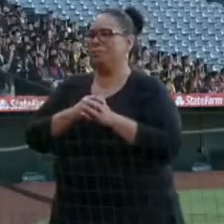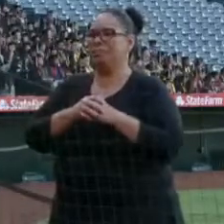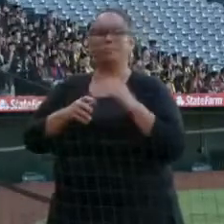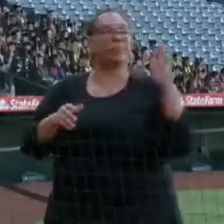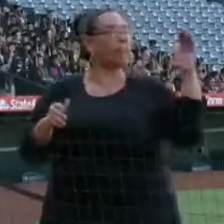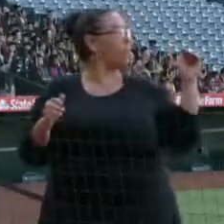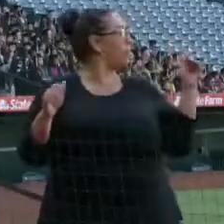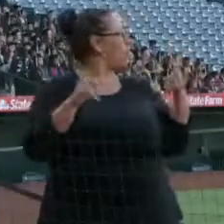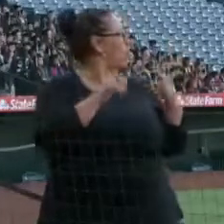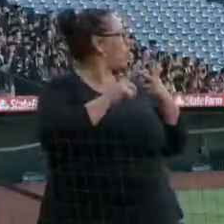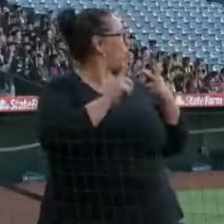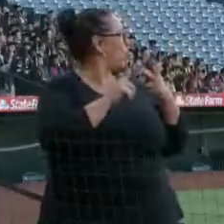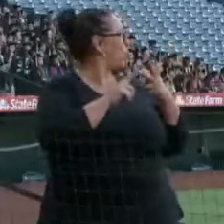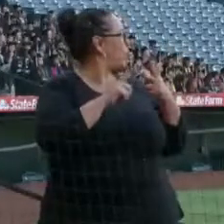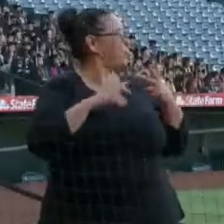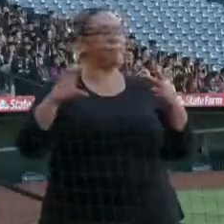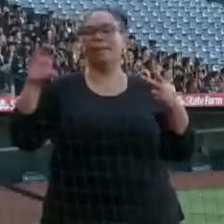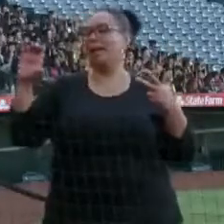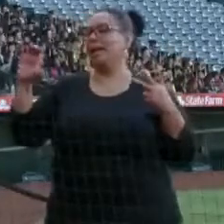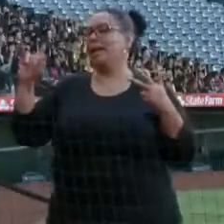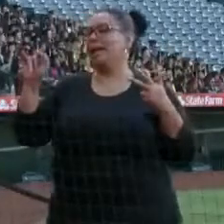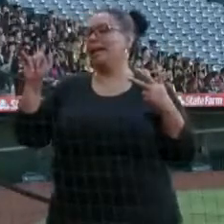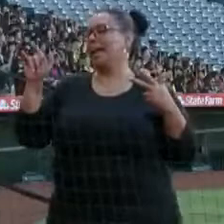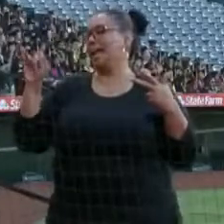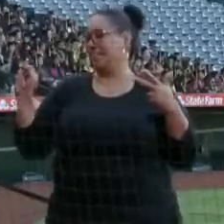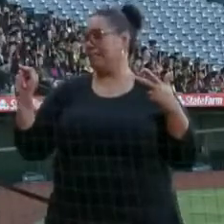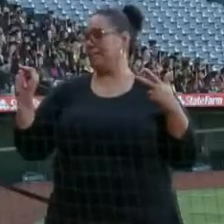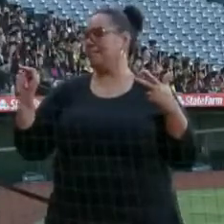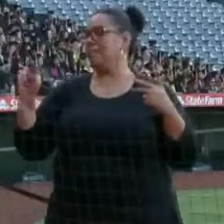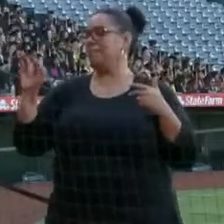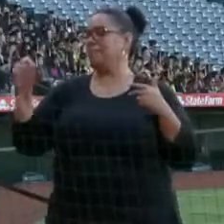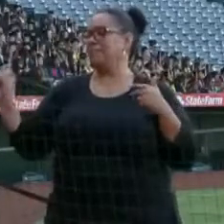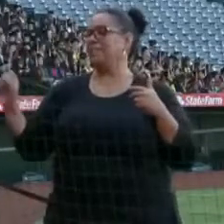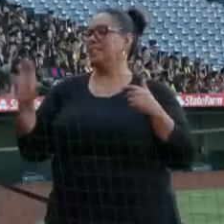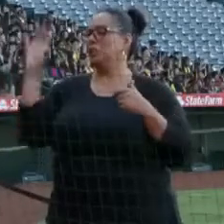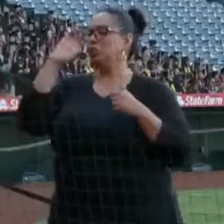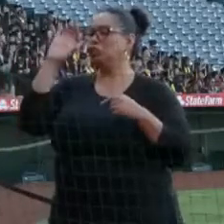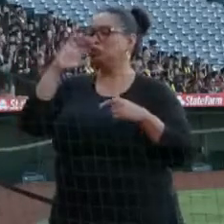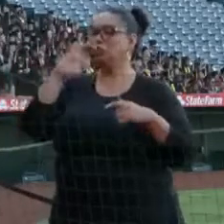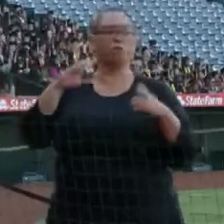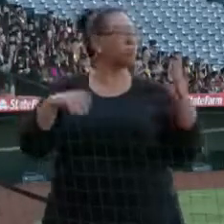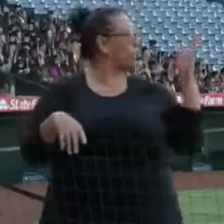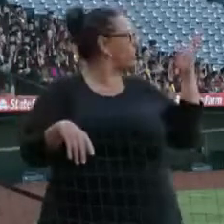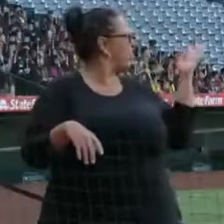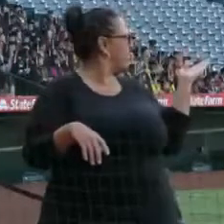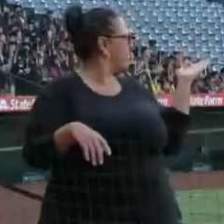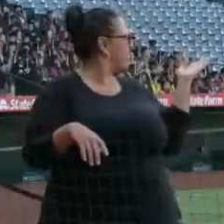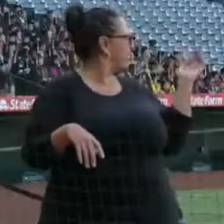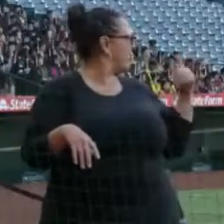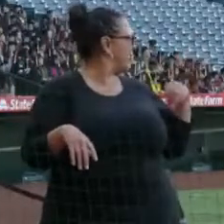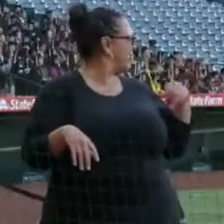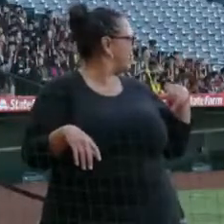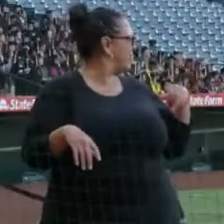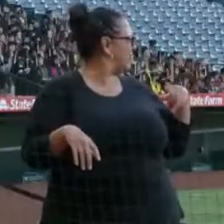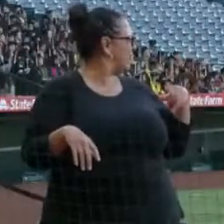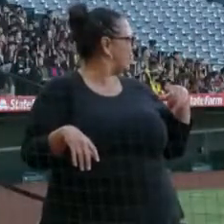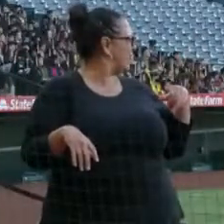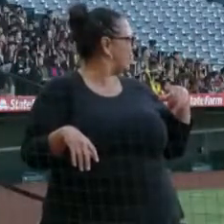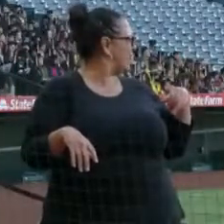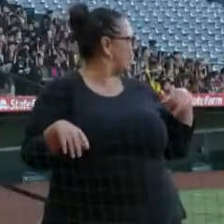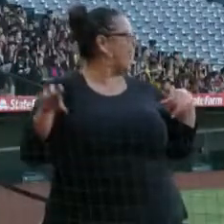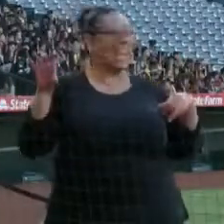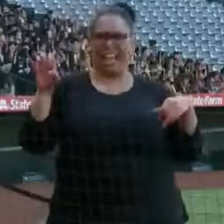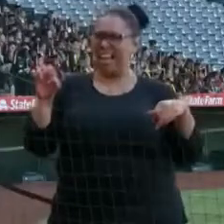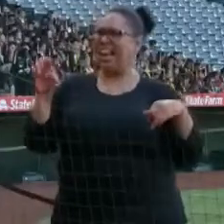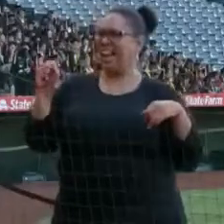Caitlin Mace, Philosophy. Casting Light on the Search for Engrams, on the Reductionism Mechanism